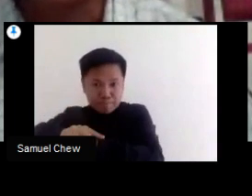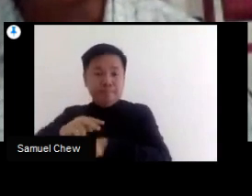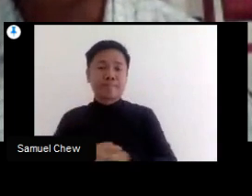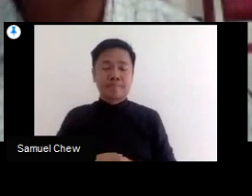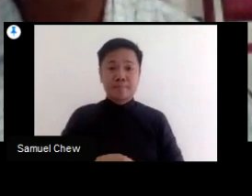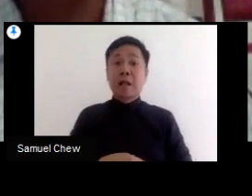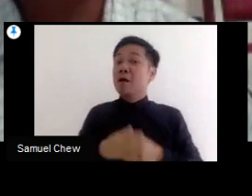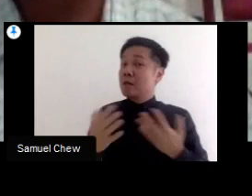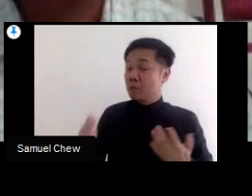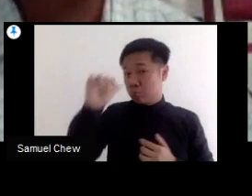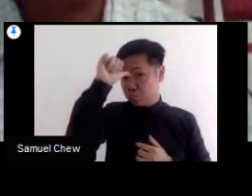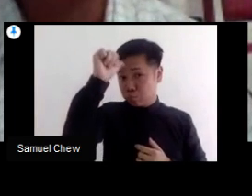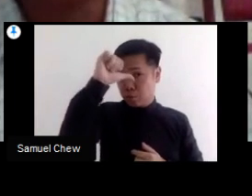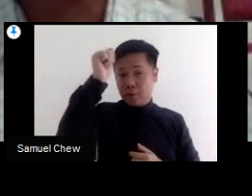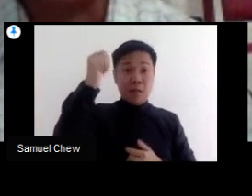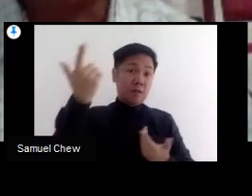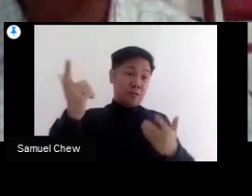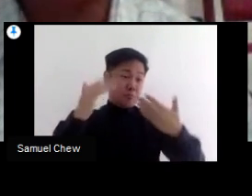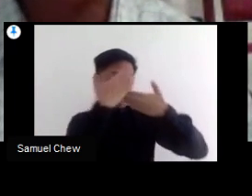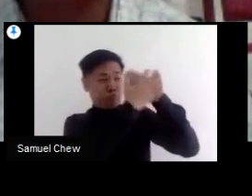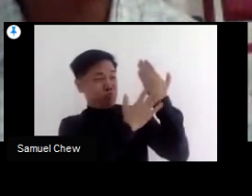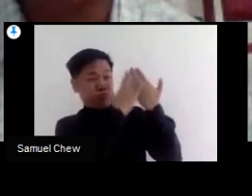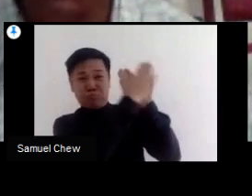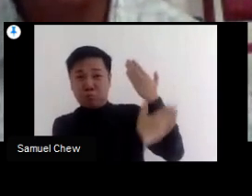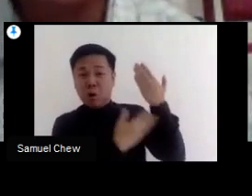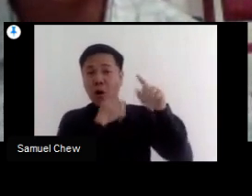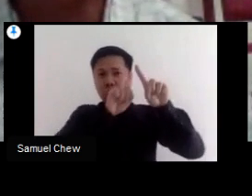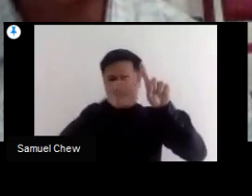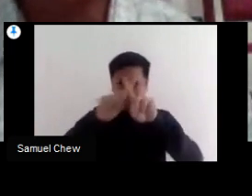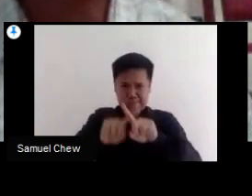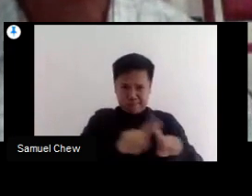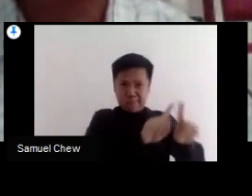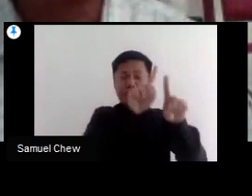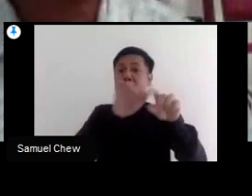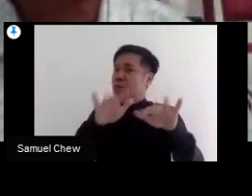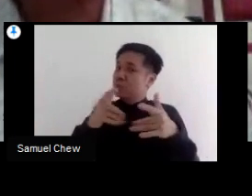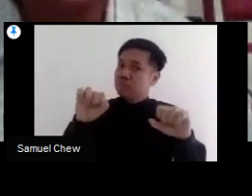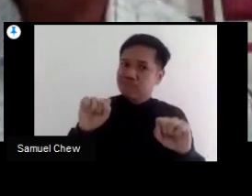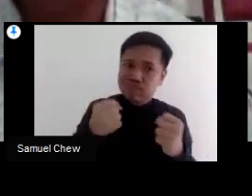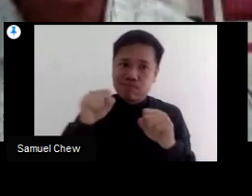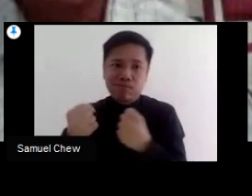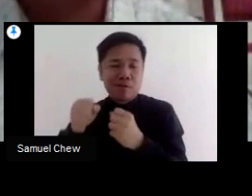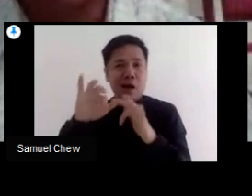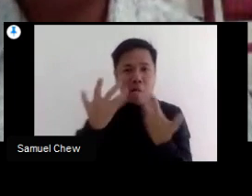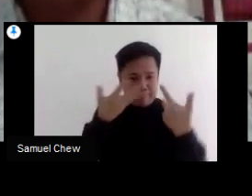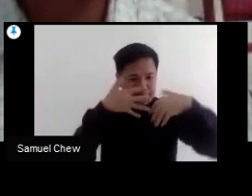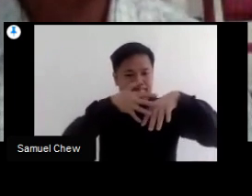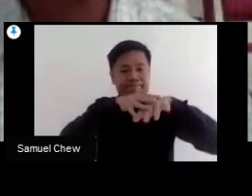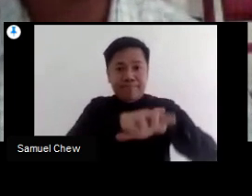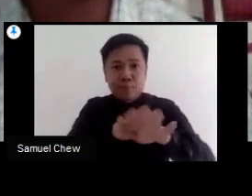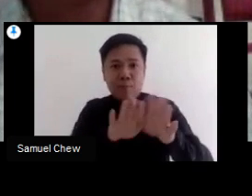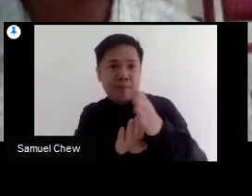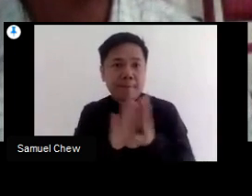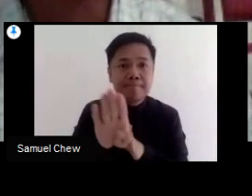has been a challenging as well as rewarding exercise in terms of active pursuit of global visions of development, including that of ICPD.